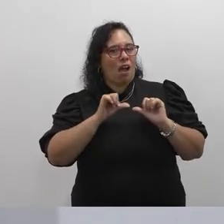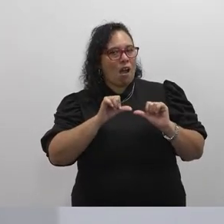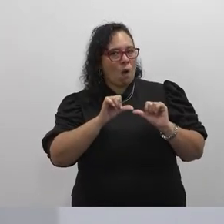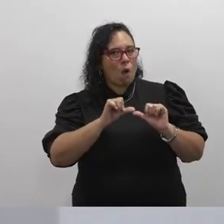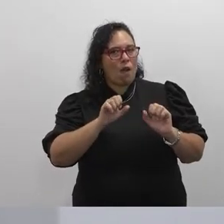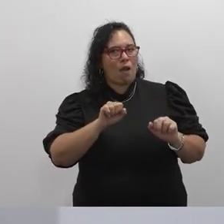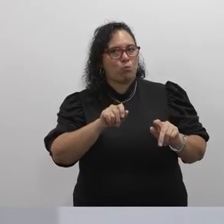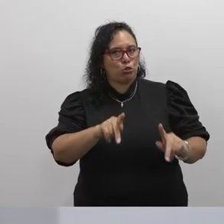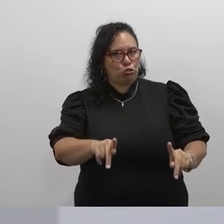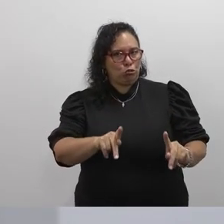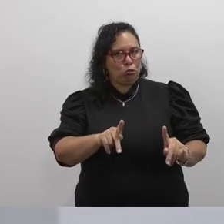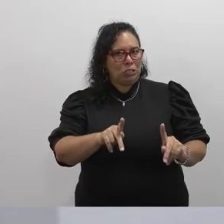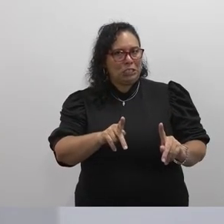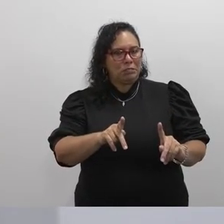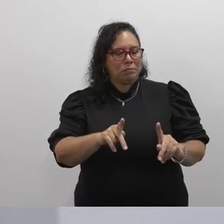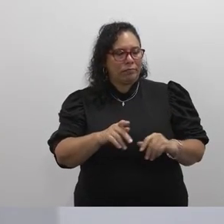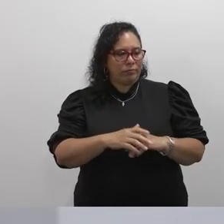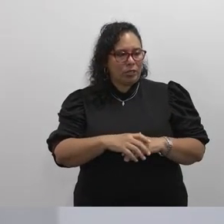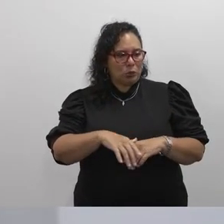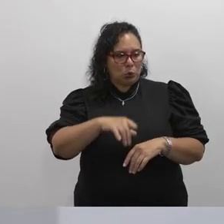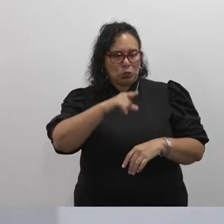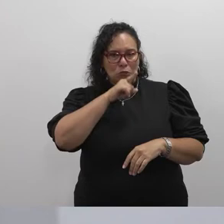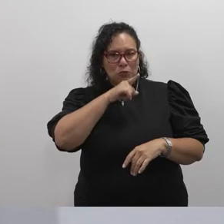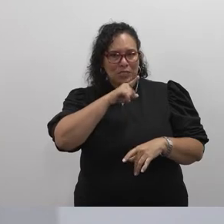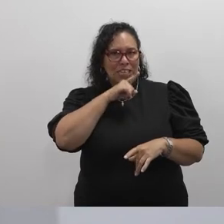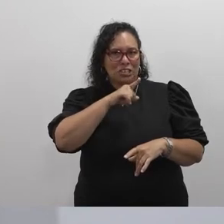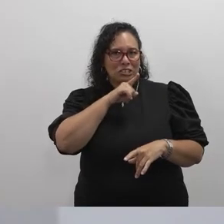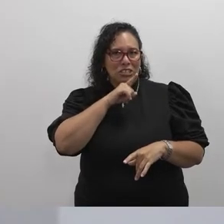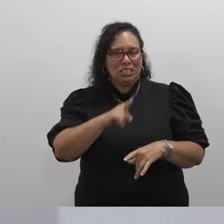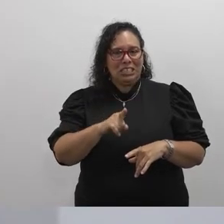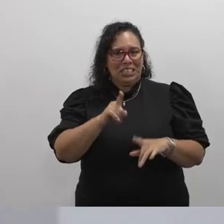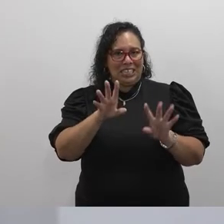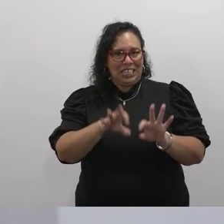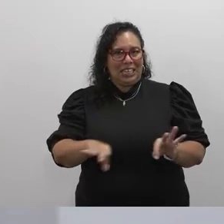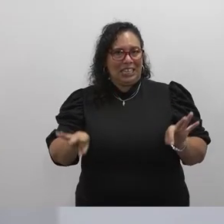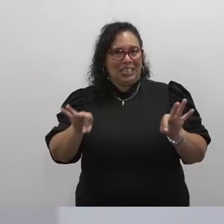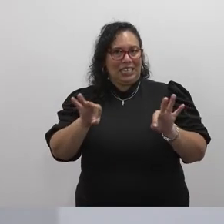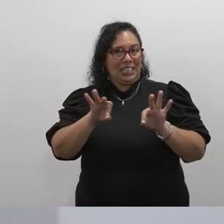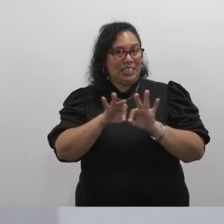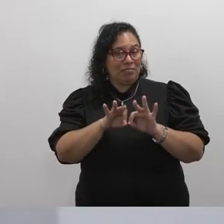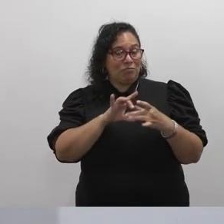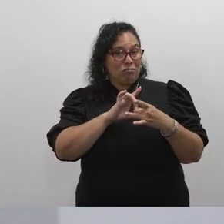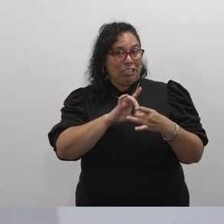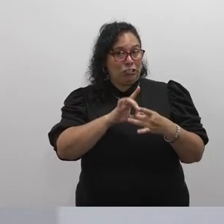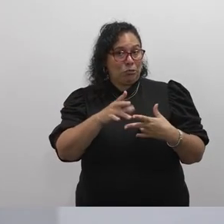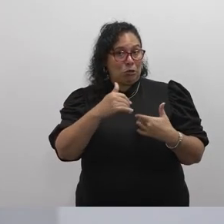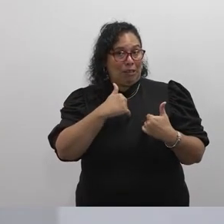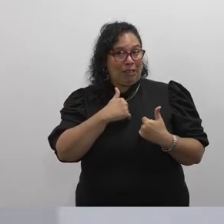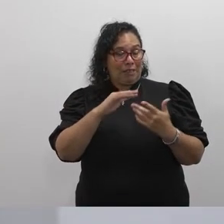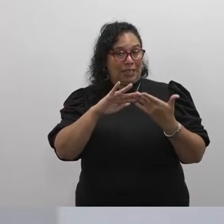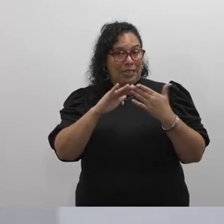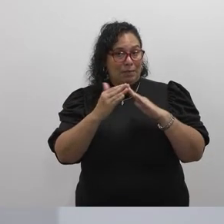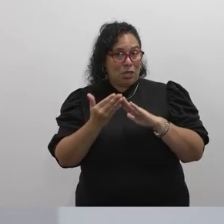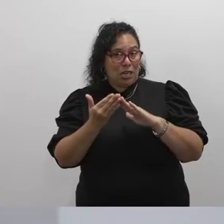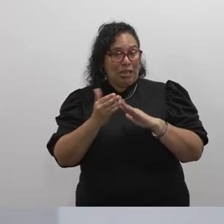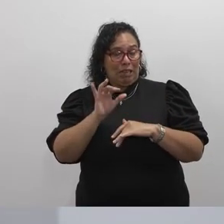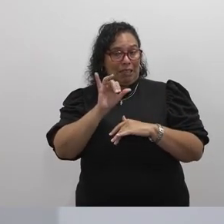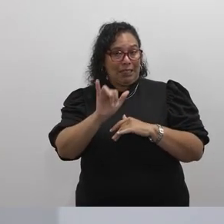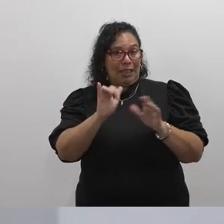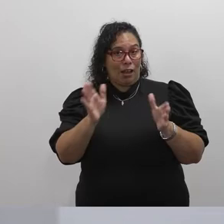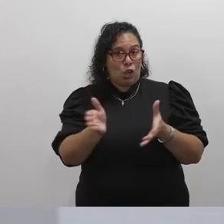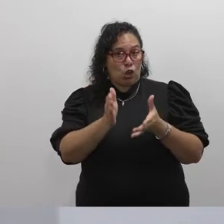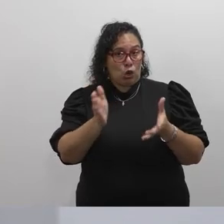And so I think your point is really important. In fact, based on the relationships that you all hold in the community, that may encourage